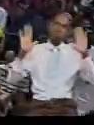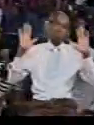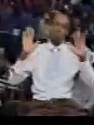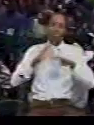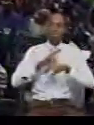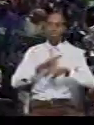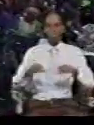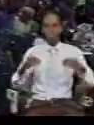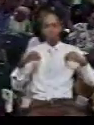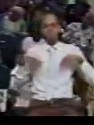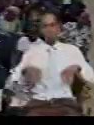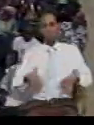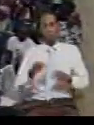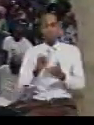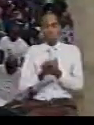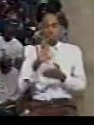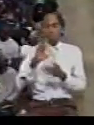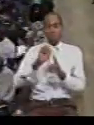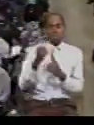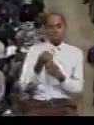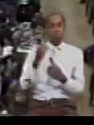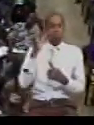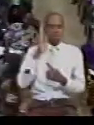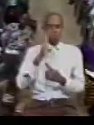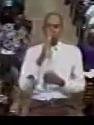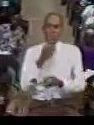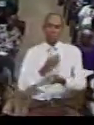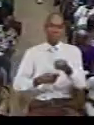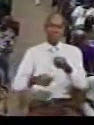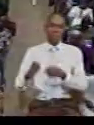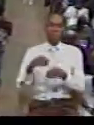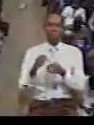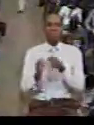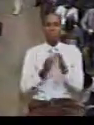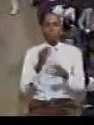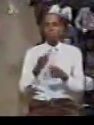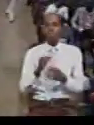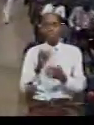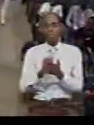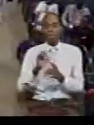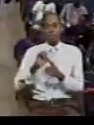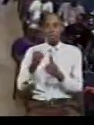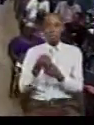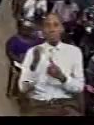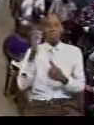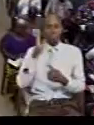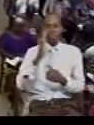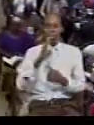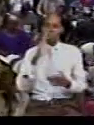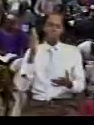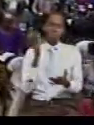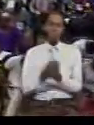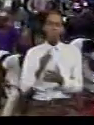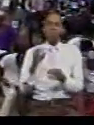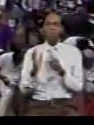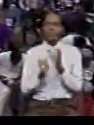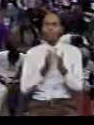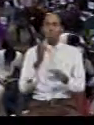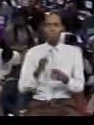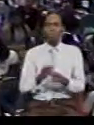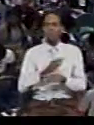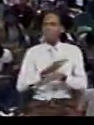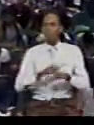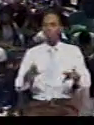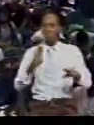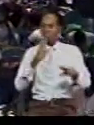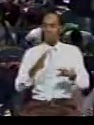be reversed. Don't give up. That situation is going to stop. Don't give up. All those things that there's